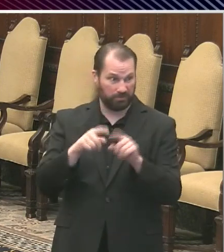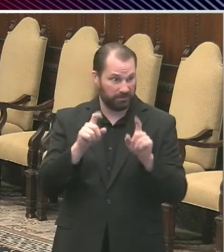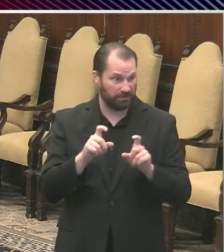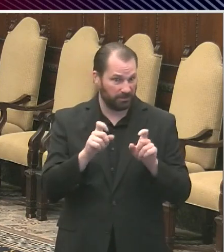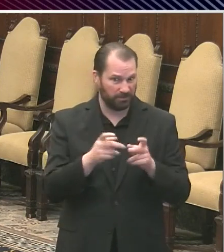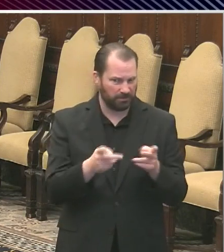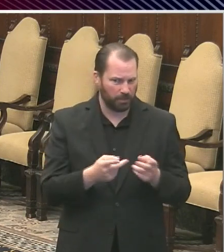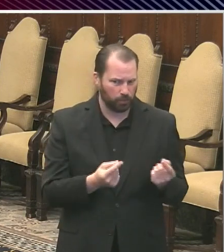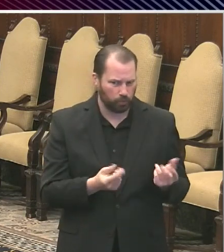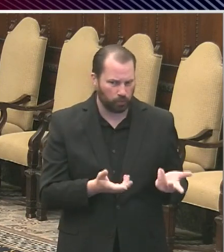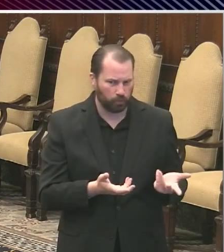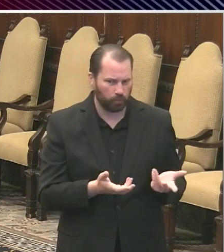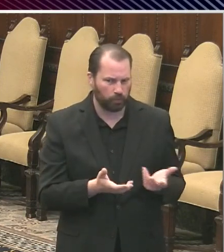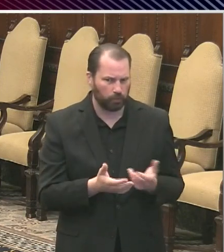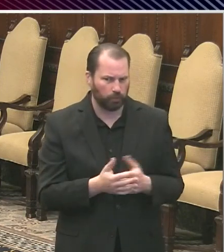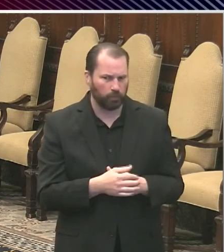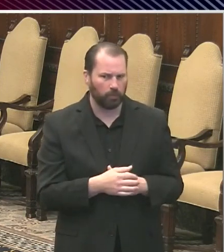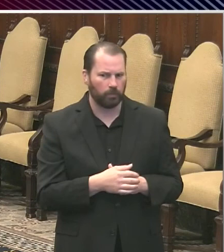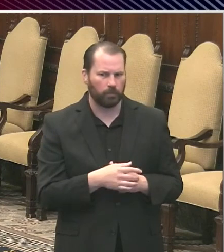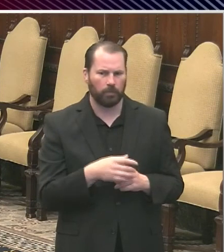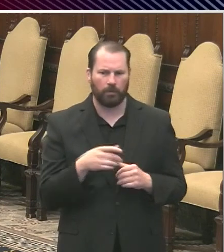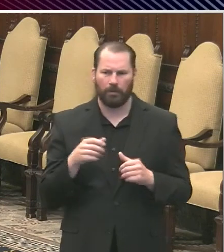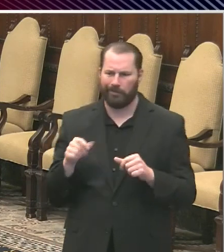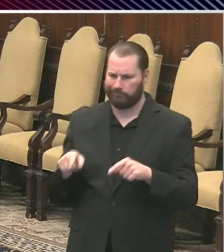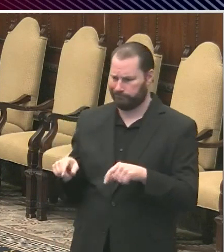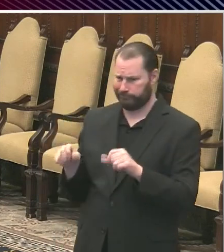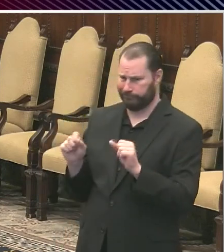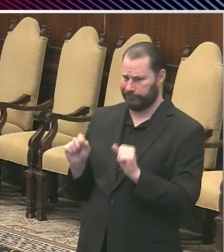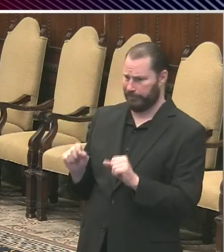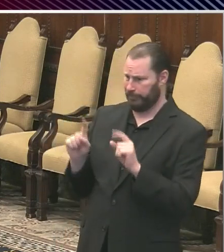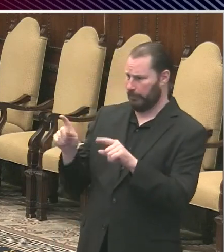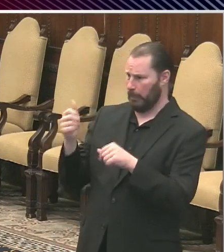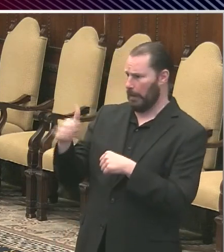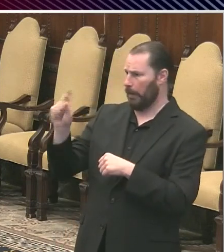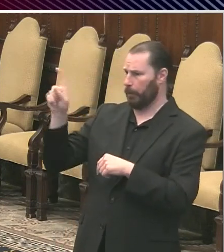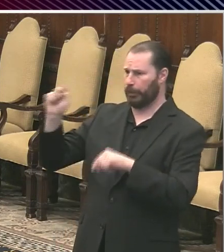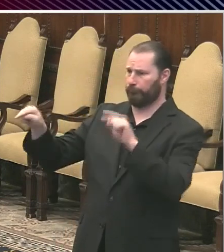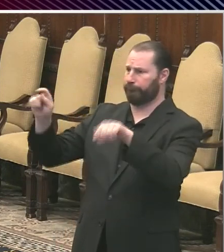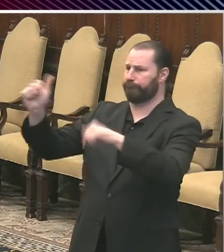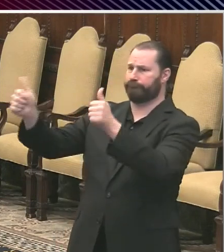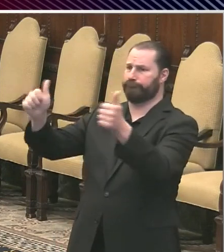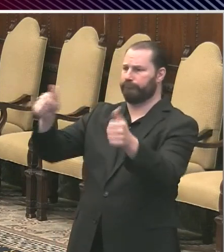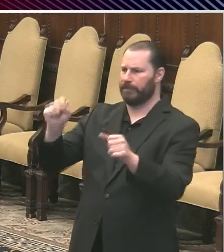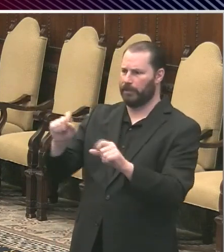centers, including the city's testing center, but not limited to that. Thank you.